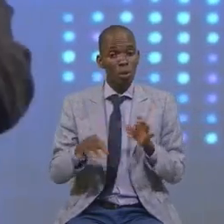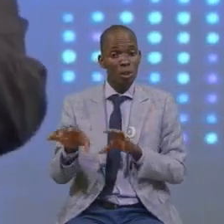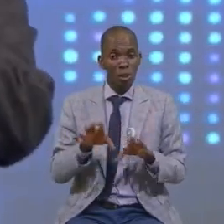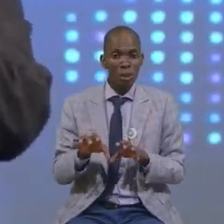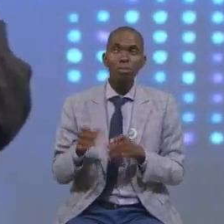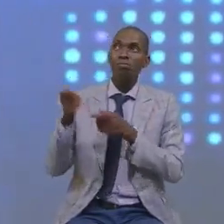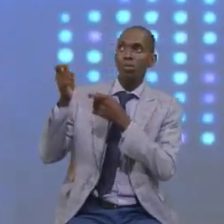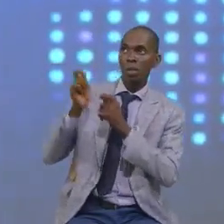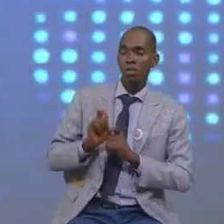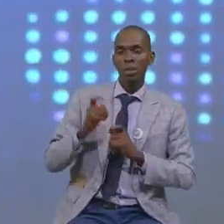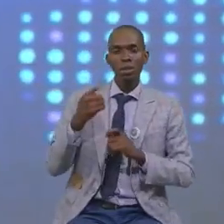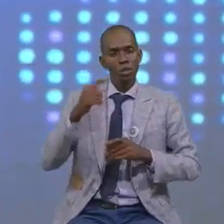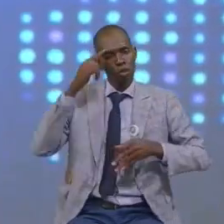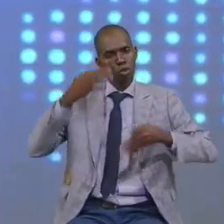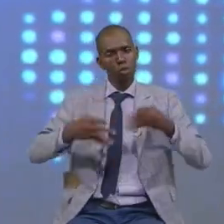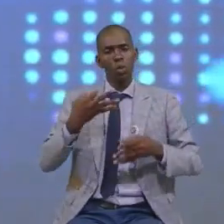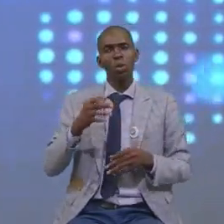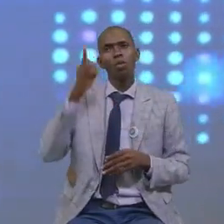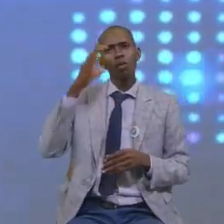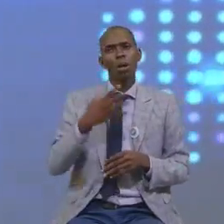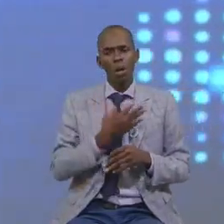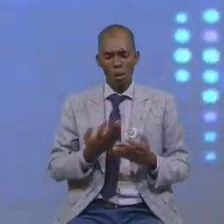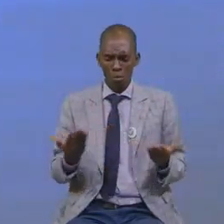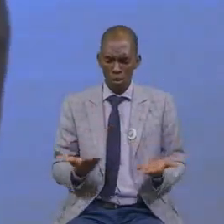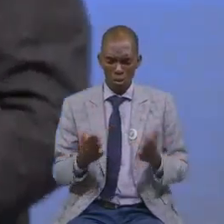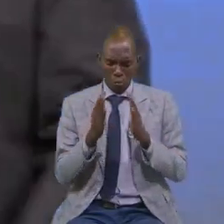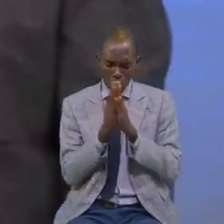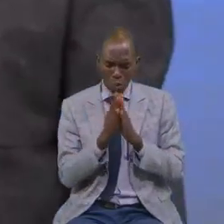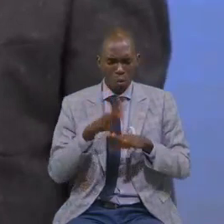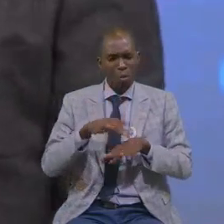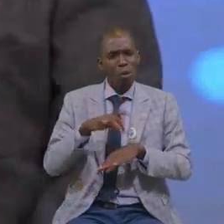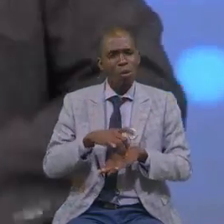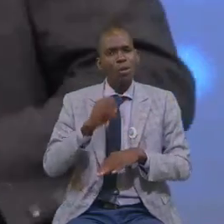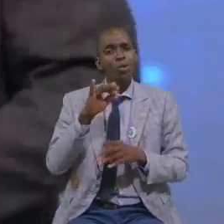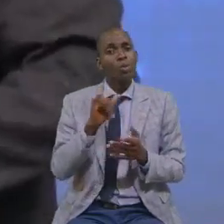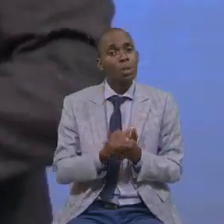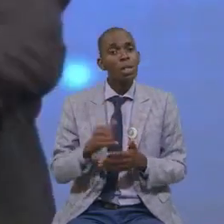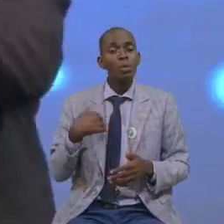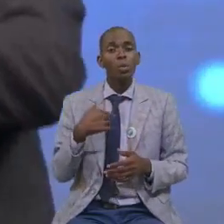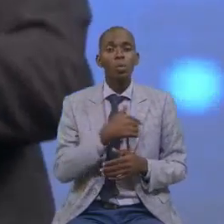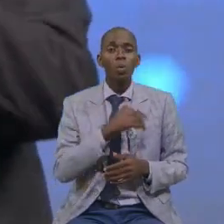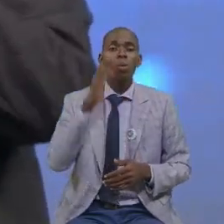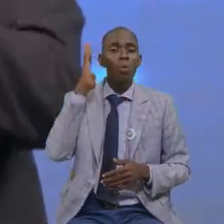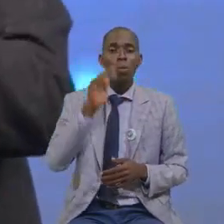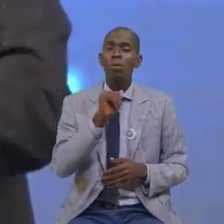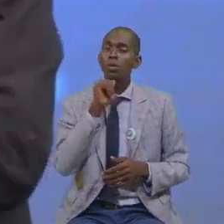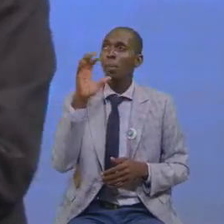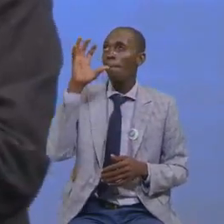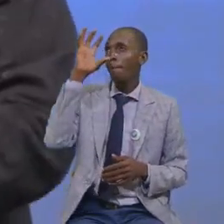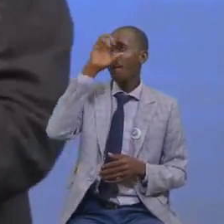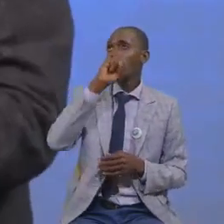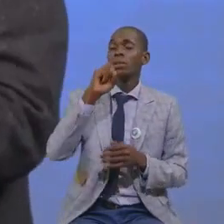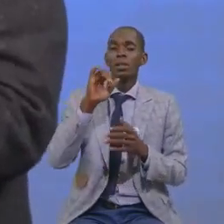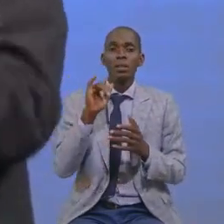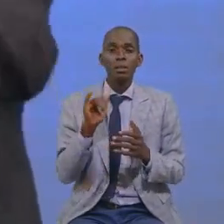of God. And we pray here on earth so that we will not meet that